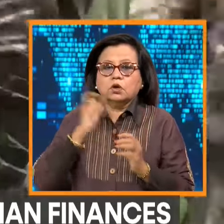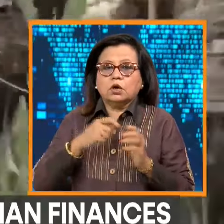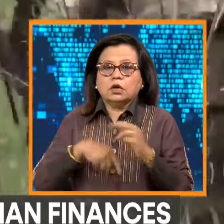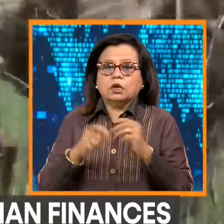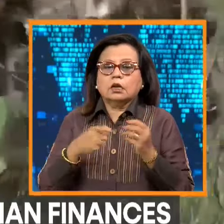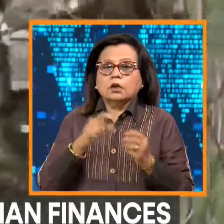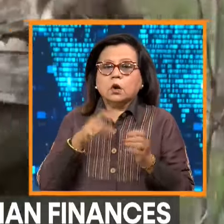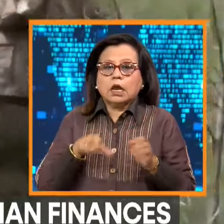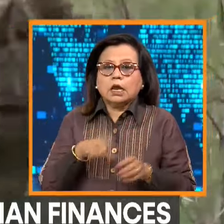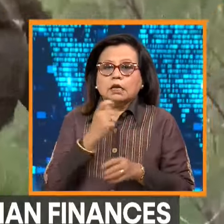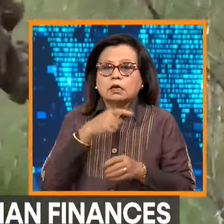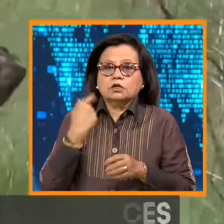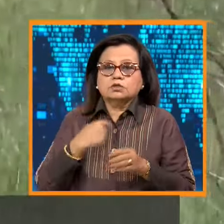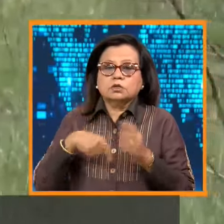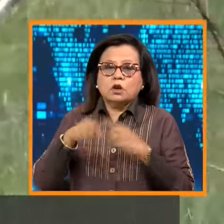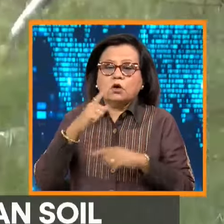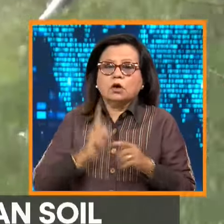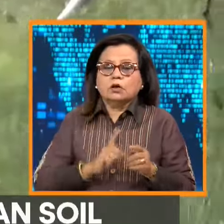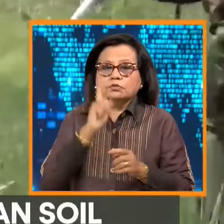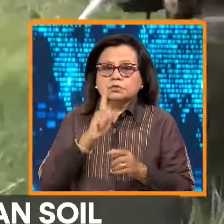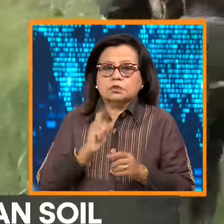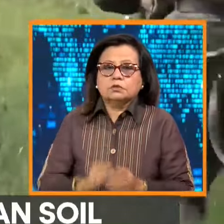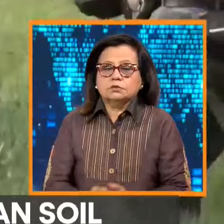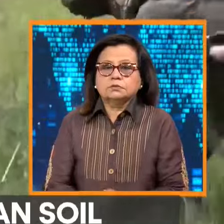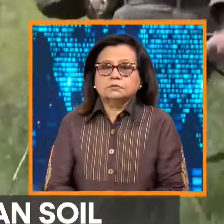hit Russia with their long-range missiles.